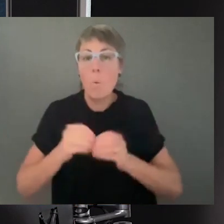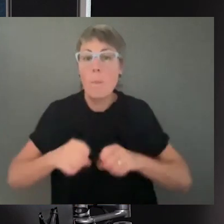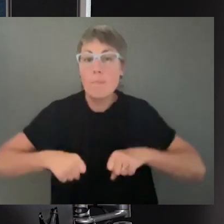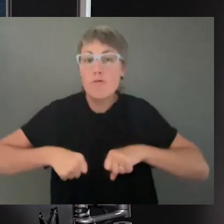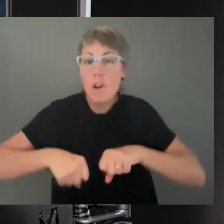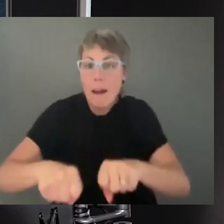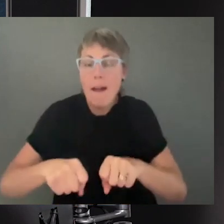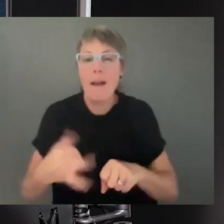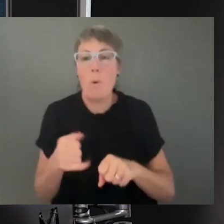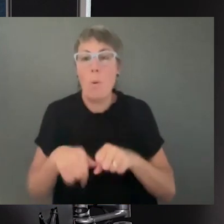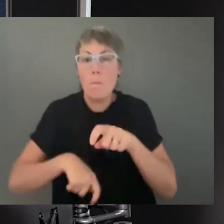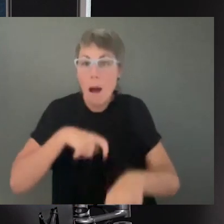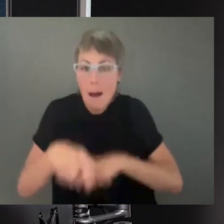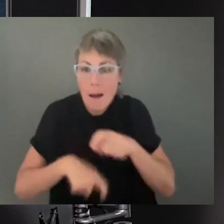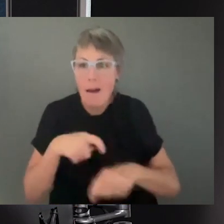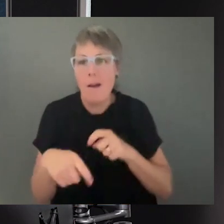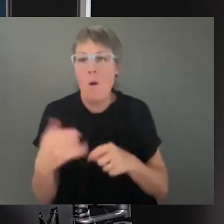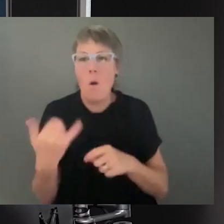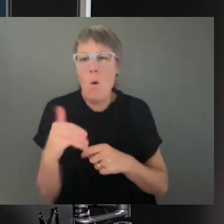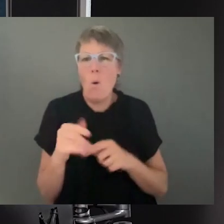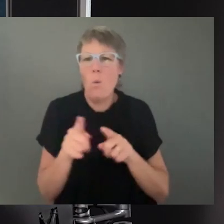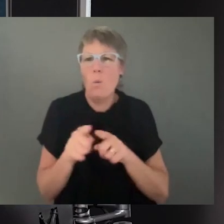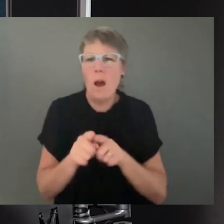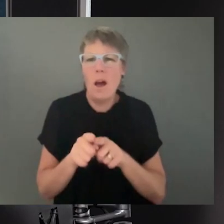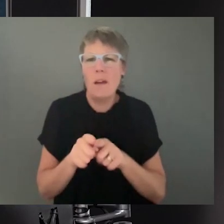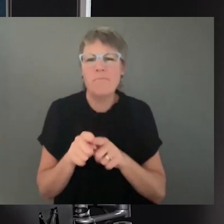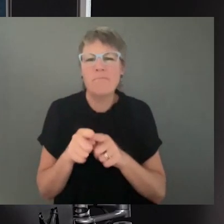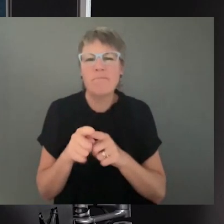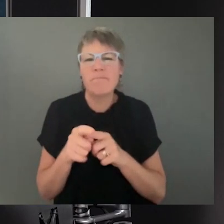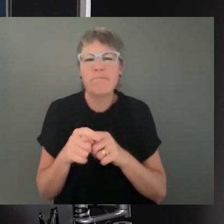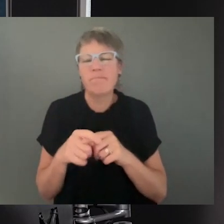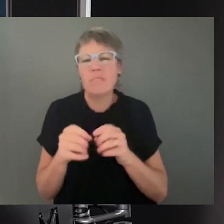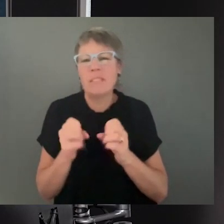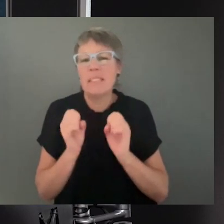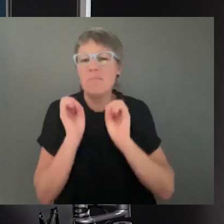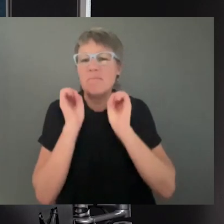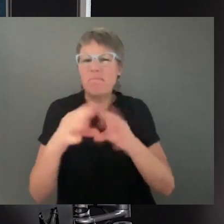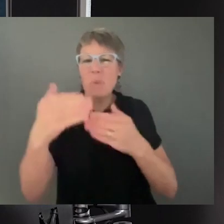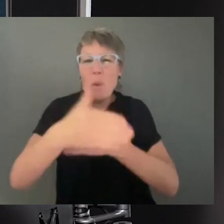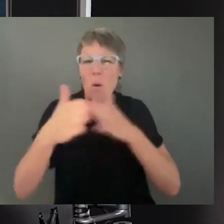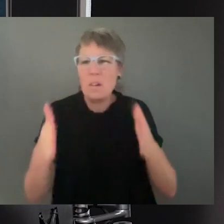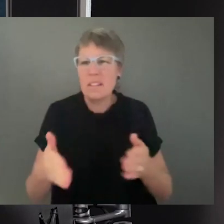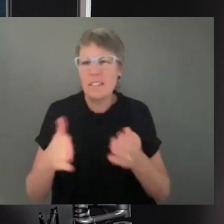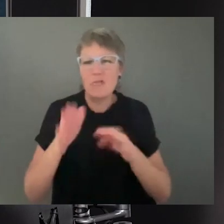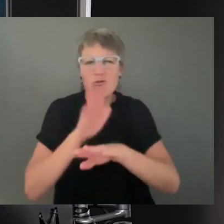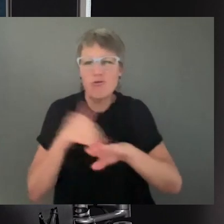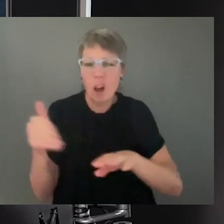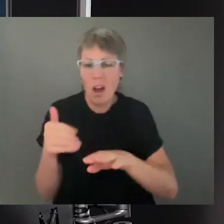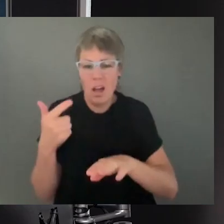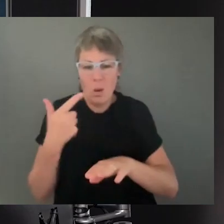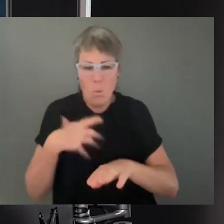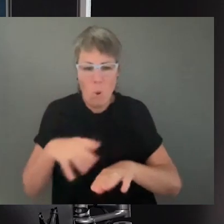even cyclists. Everyone finds the use for it. So it was a little innovation for people with disability that has had a